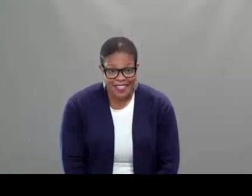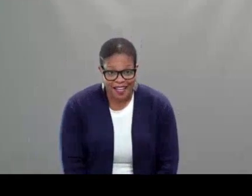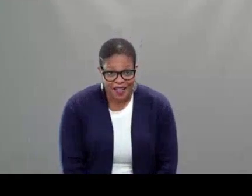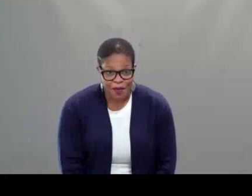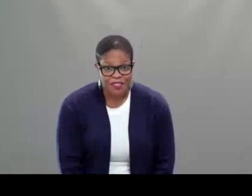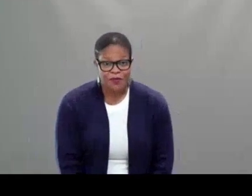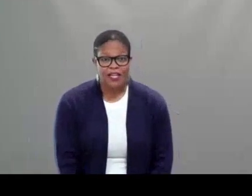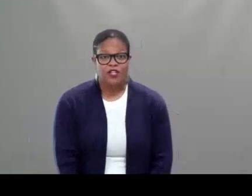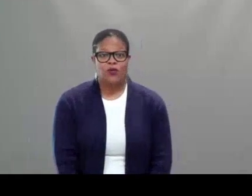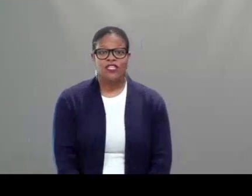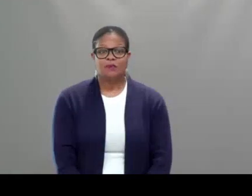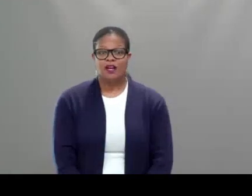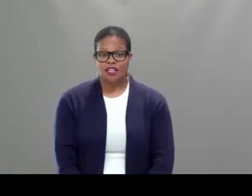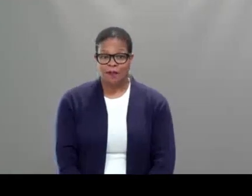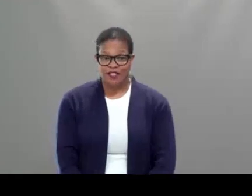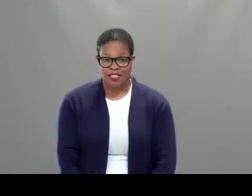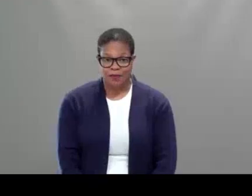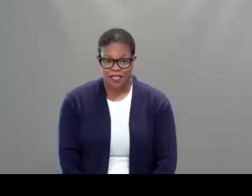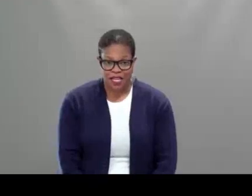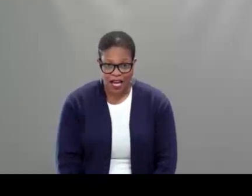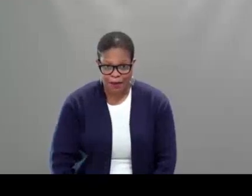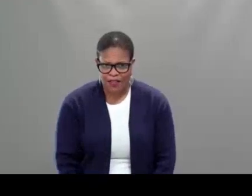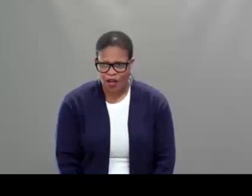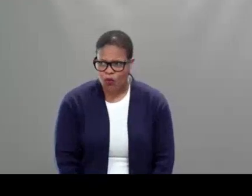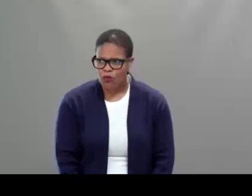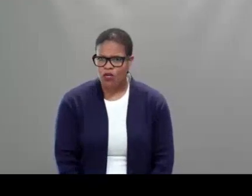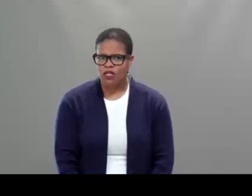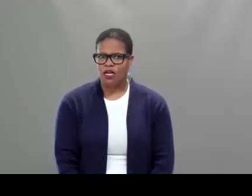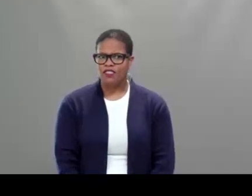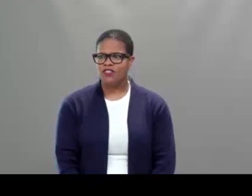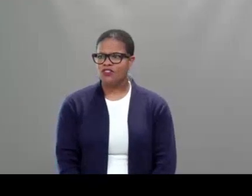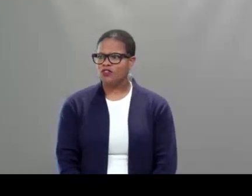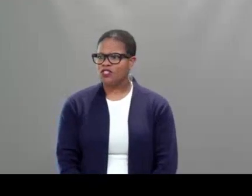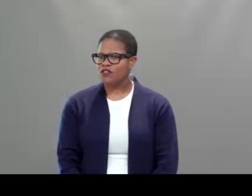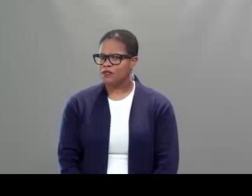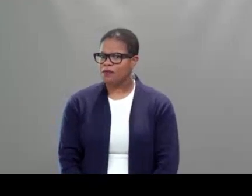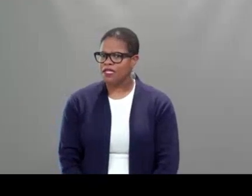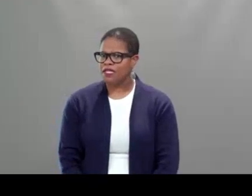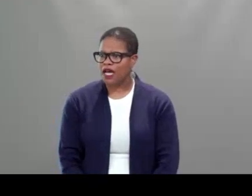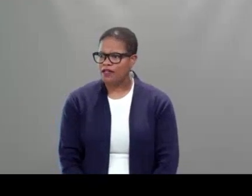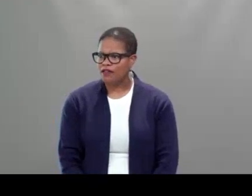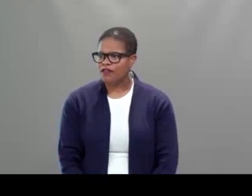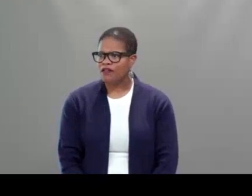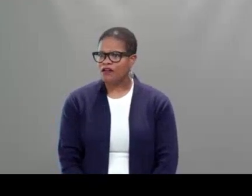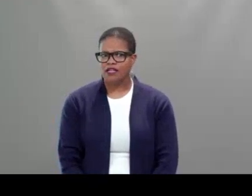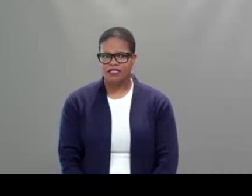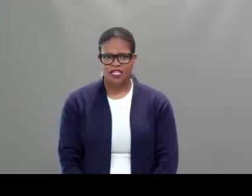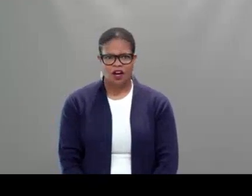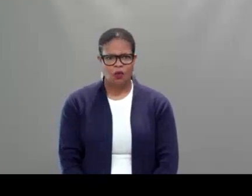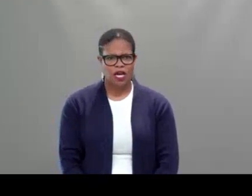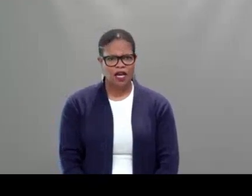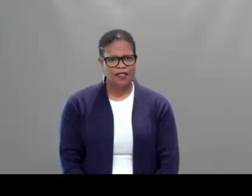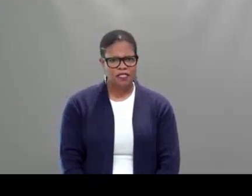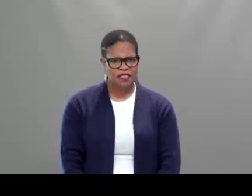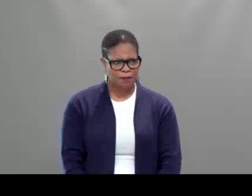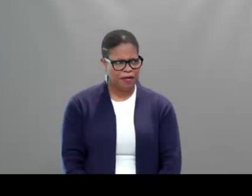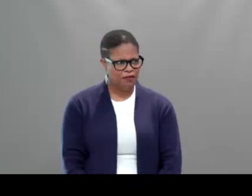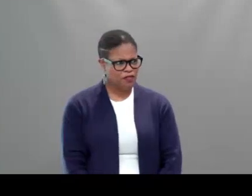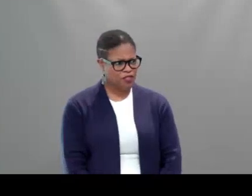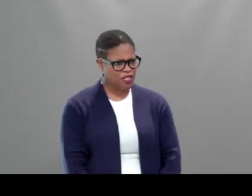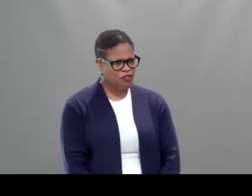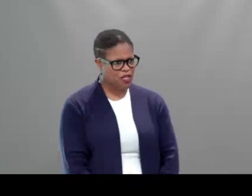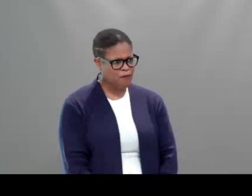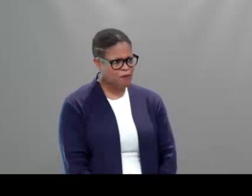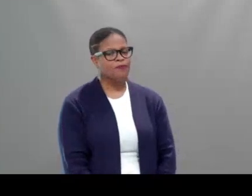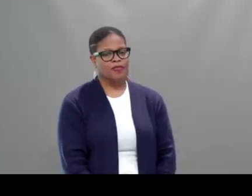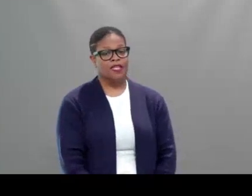Now, again, I know we keep talking about DPI, but I thought we were disassociated from DPI. So what you Are have, we not? Is that